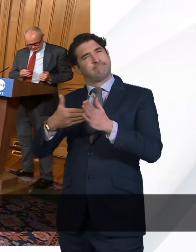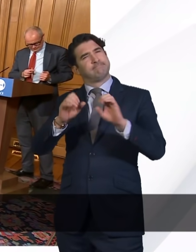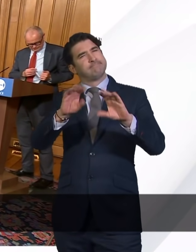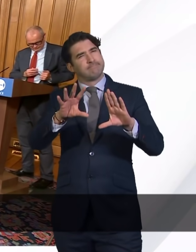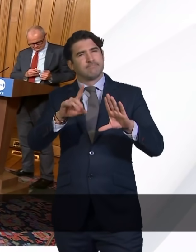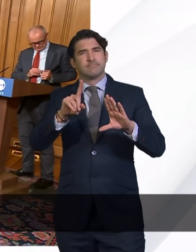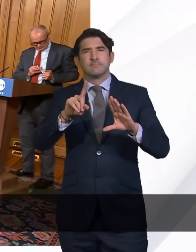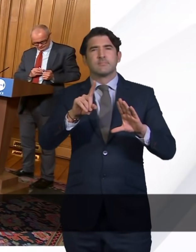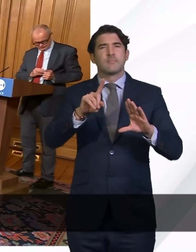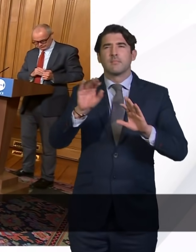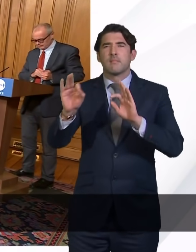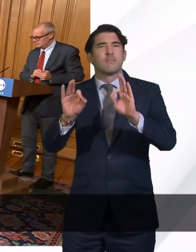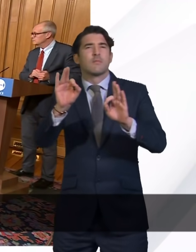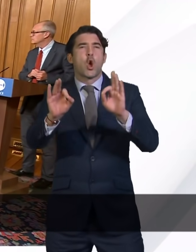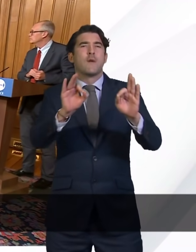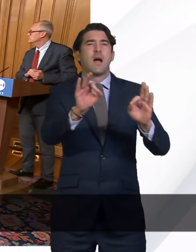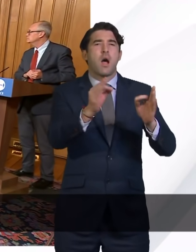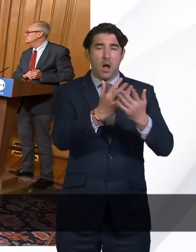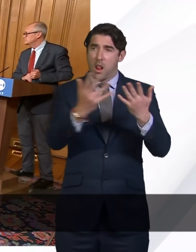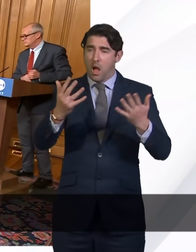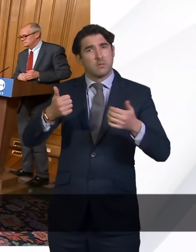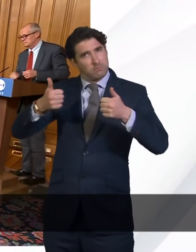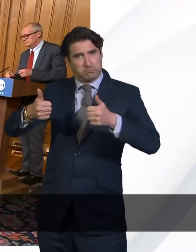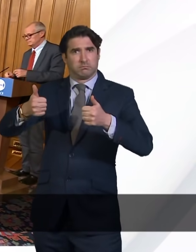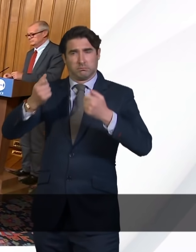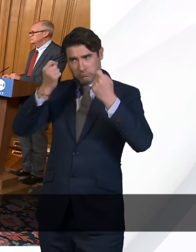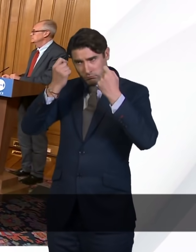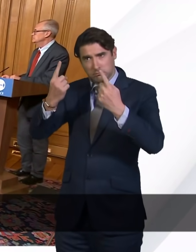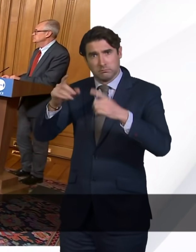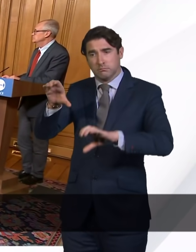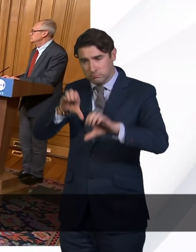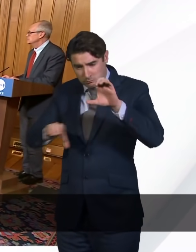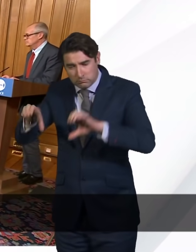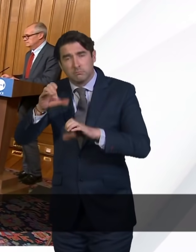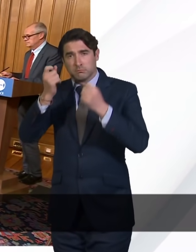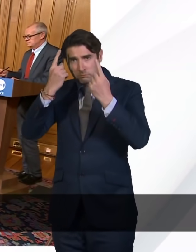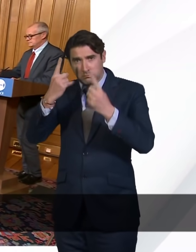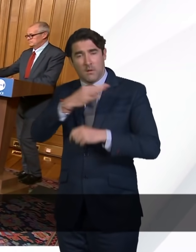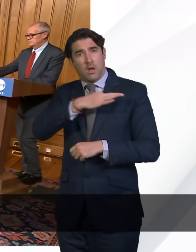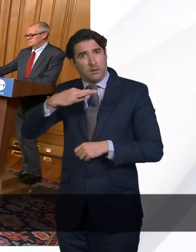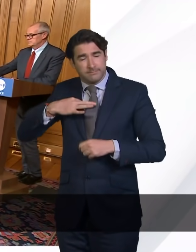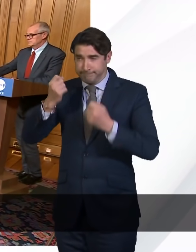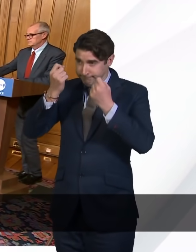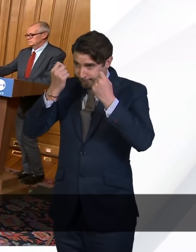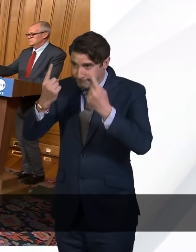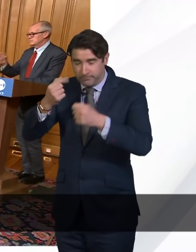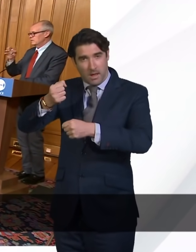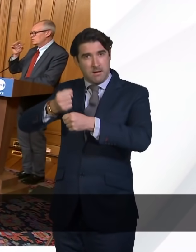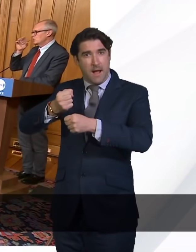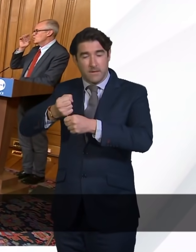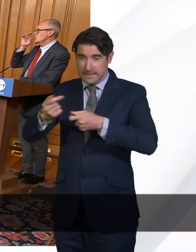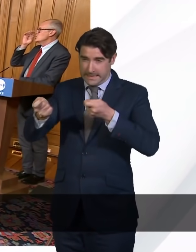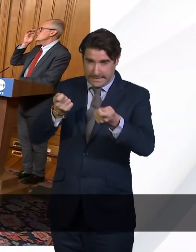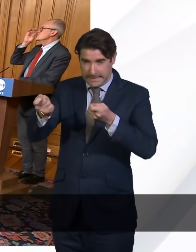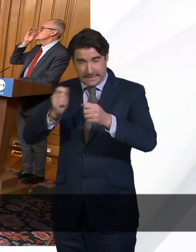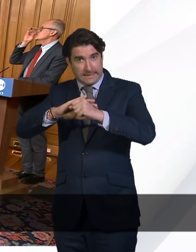very supportive of this, and the great majority of people wish to do it. And the support for this is strong because people wish to get on top of this, because they realise